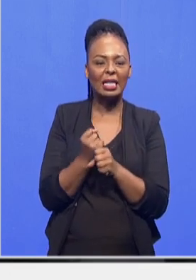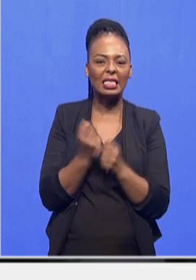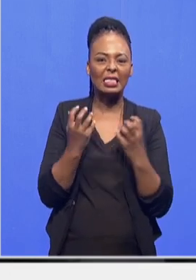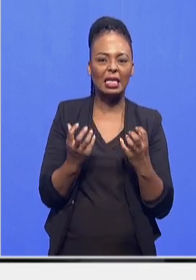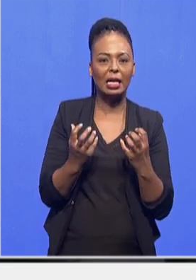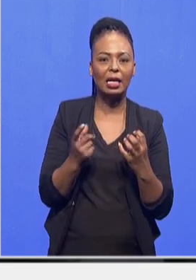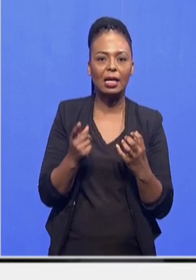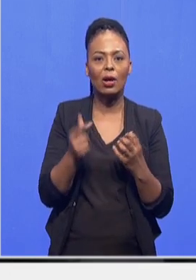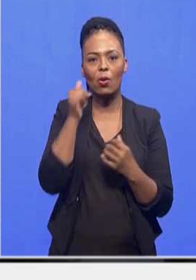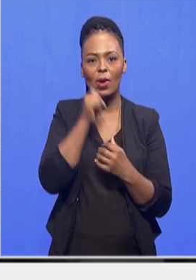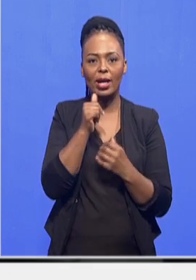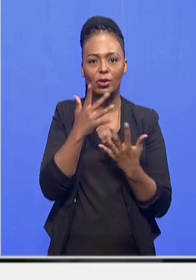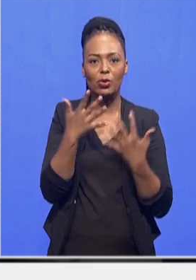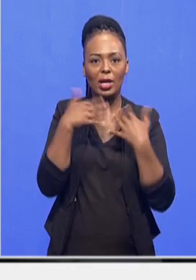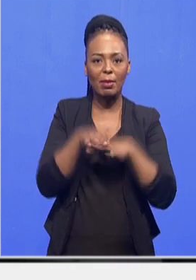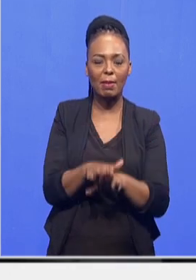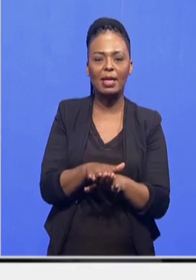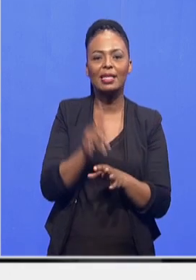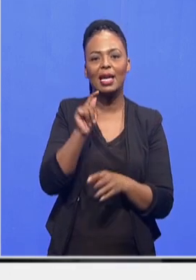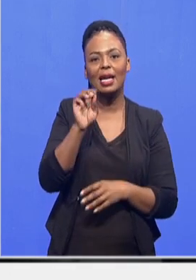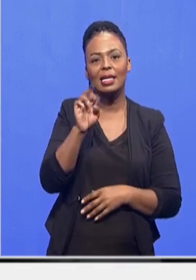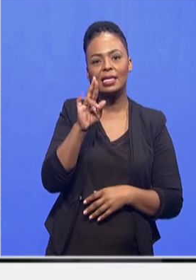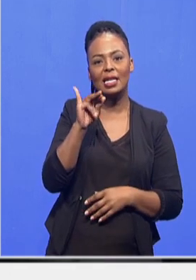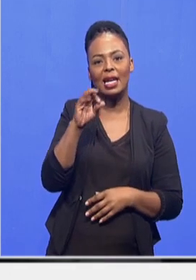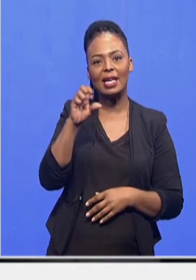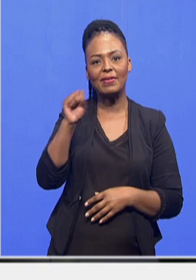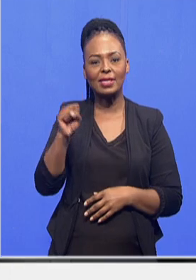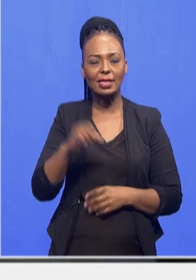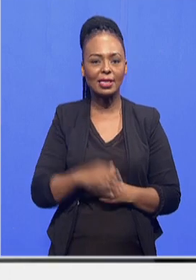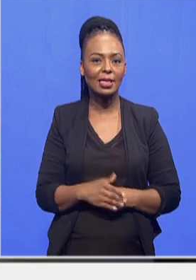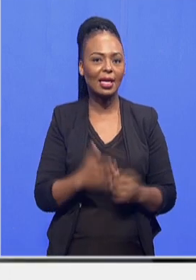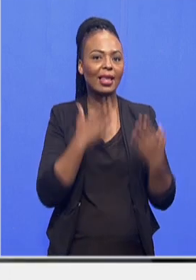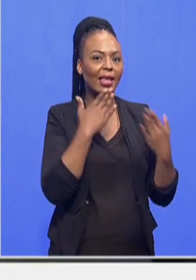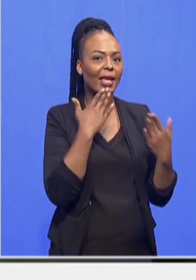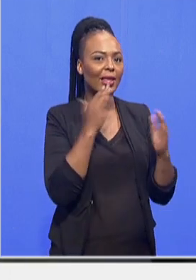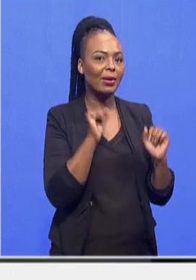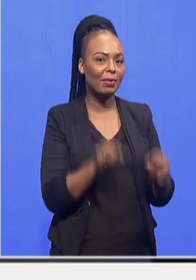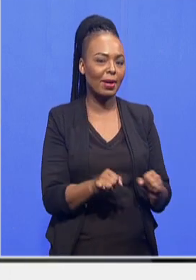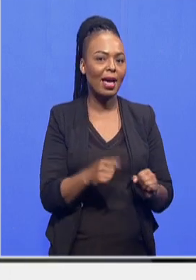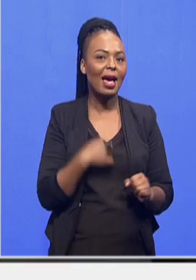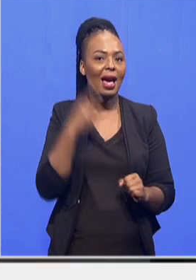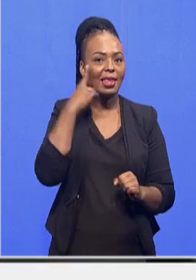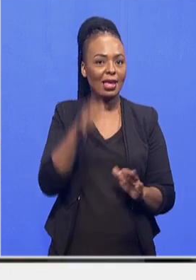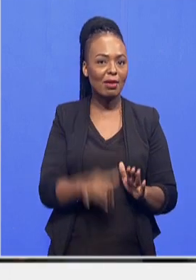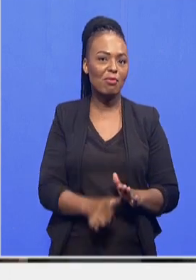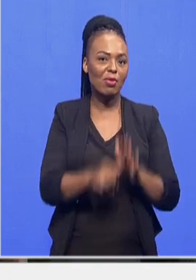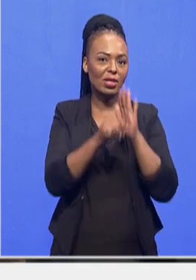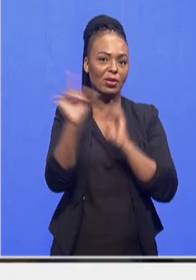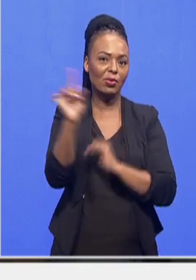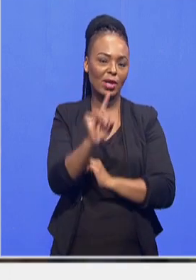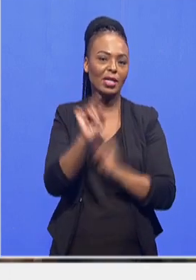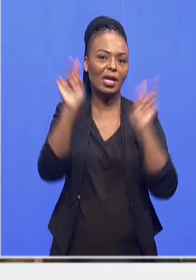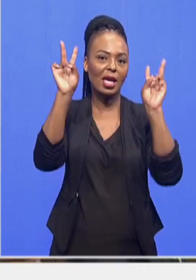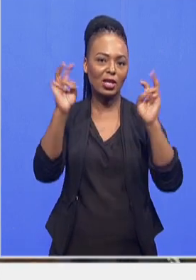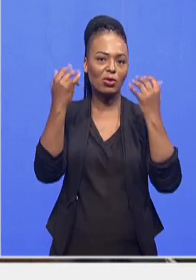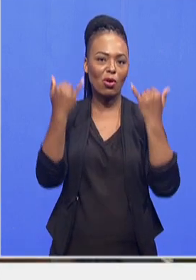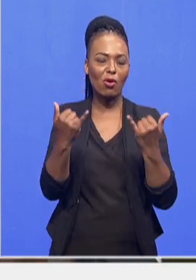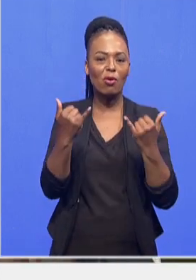are implemented? Yes, thank you very much. I think what is key when it comes to issues of tariffs